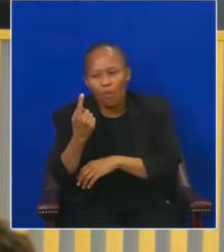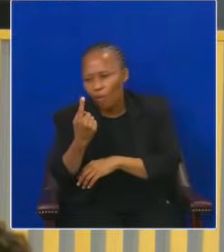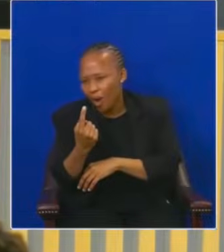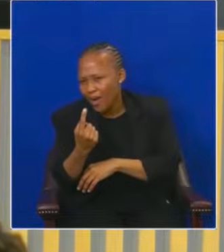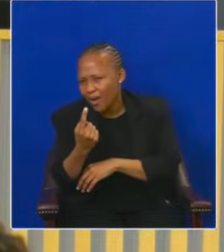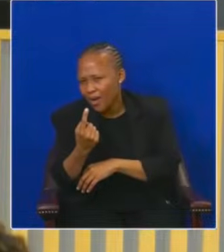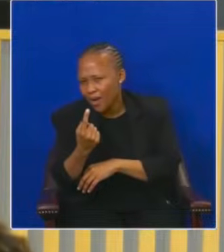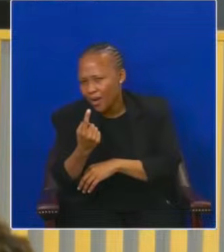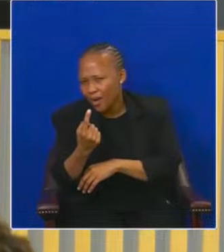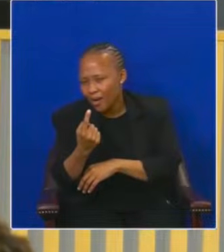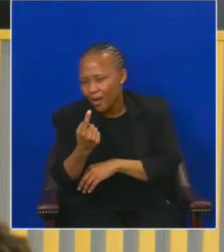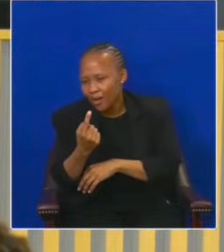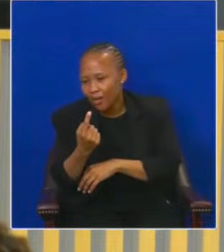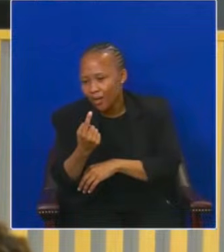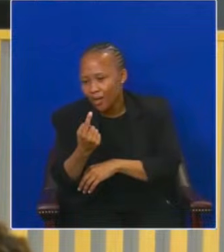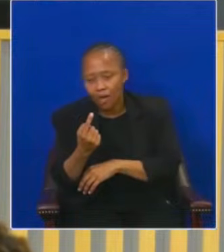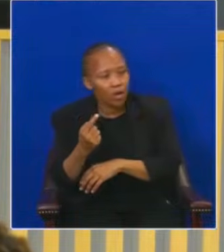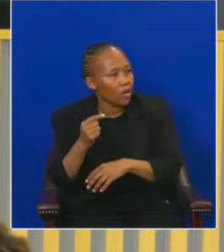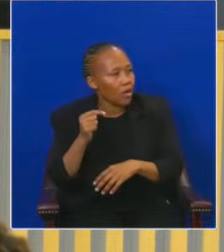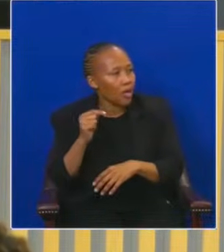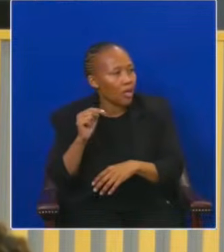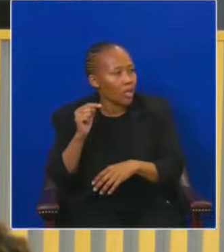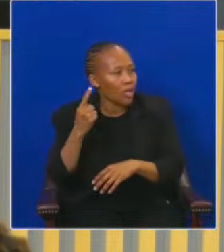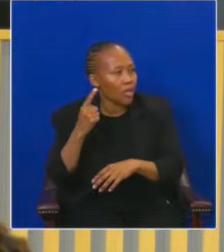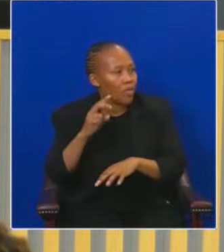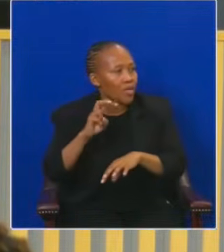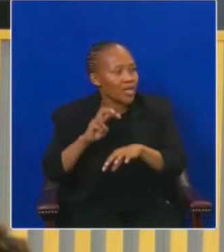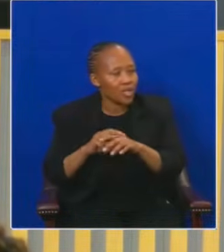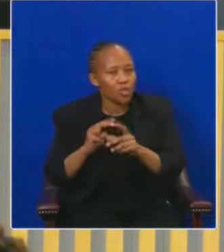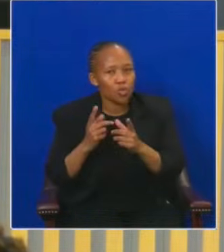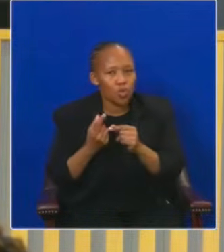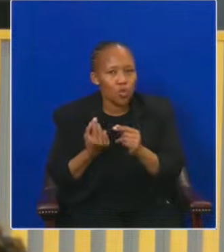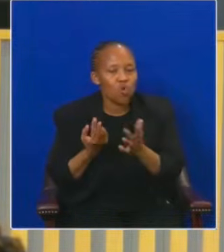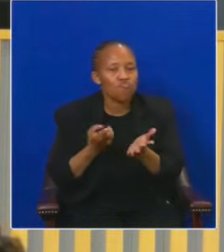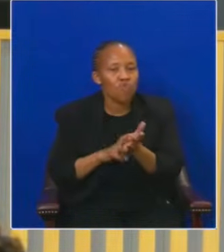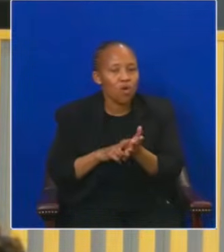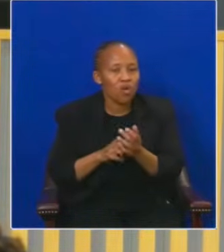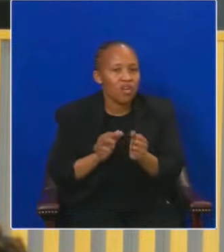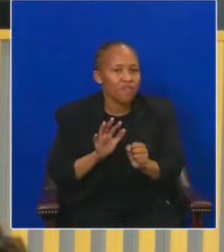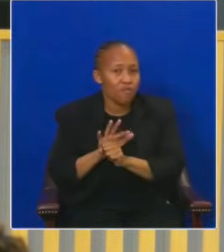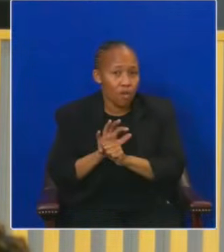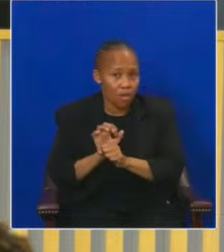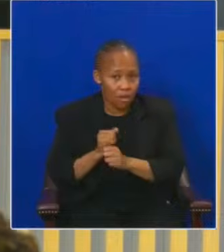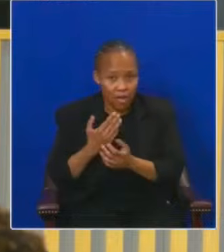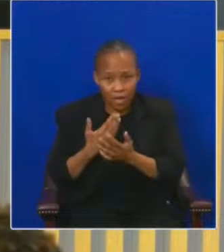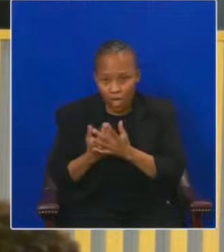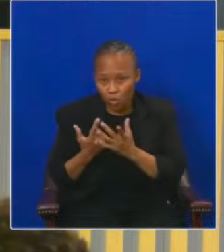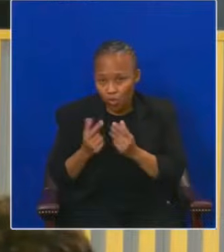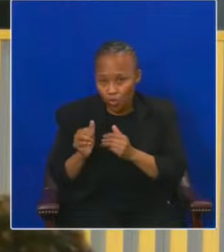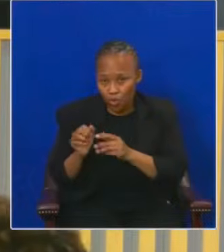in full. You don't want to do the same? Thank you for the guidance, Chairperson.